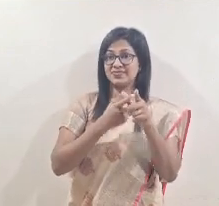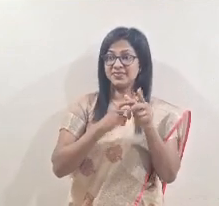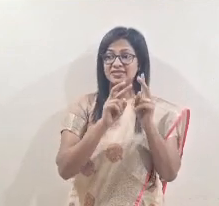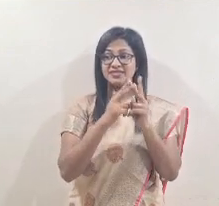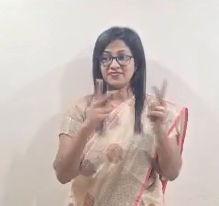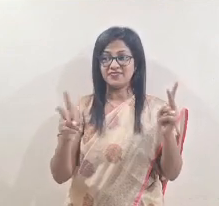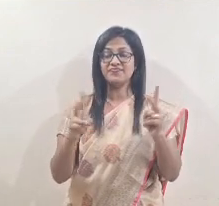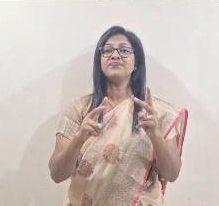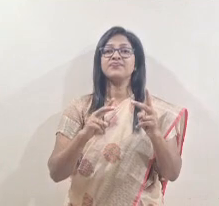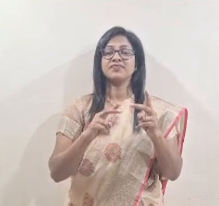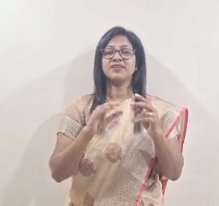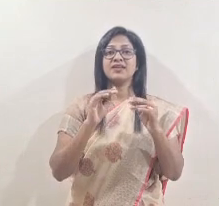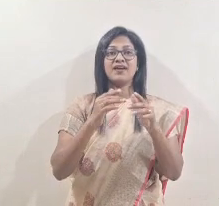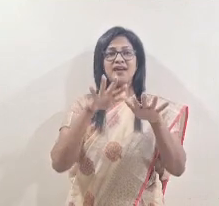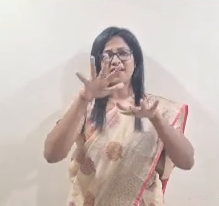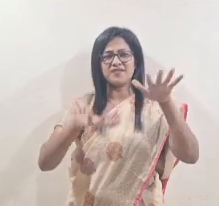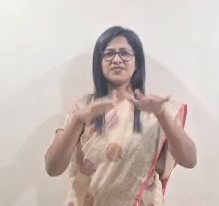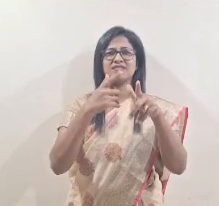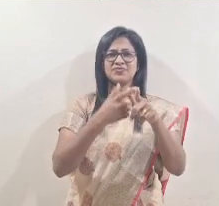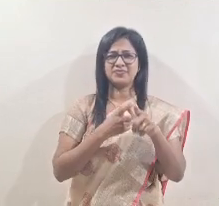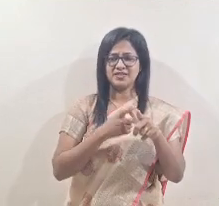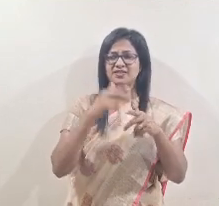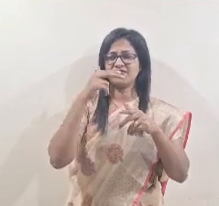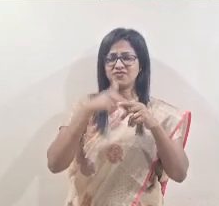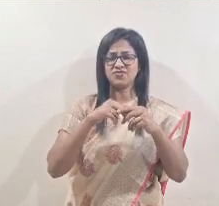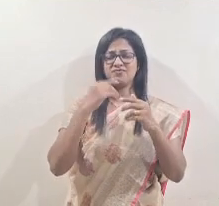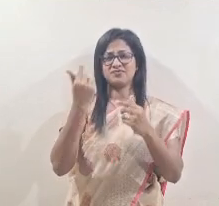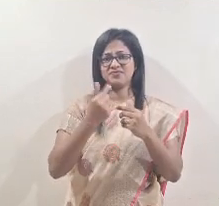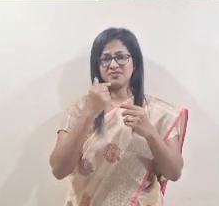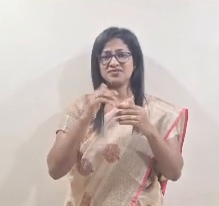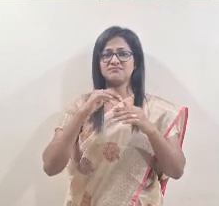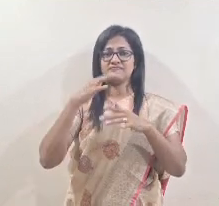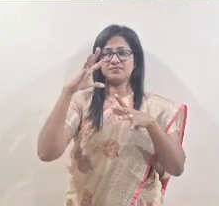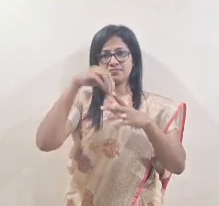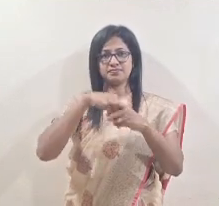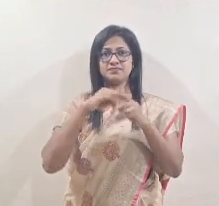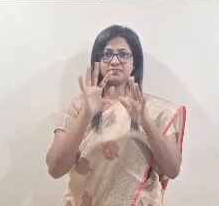that is being taken at the average speed, you can see the fuel consumption factor we have calculated.